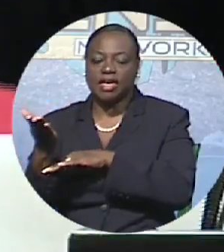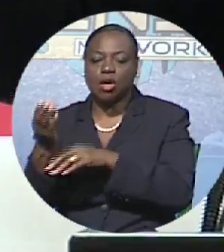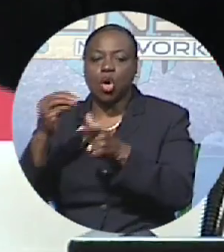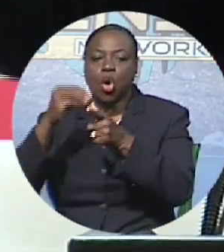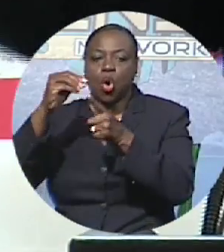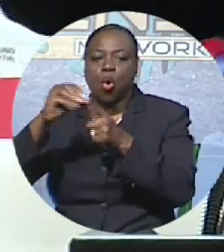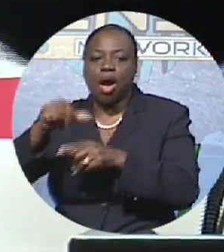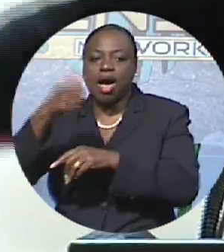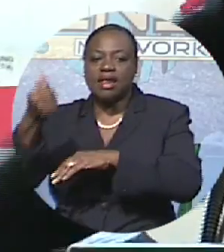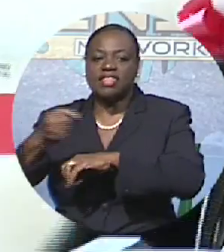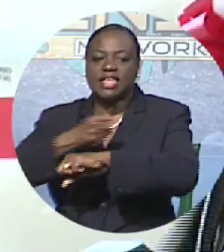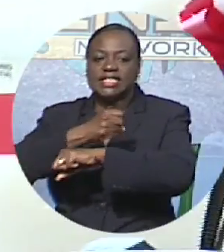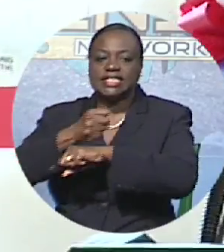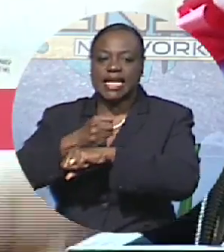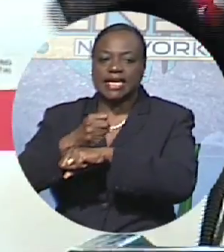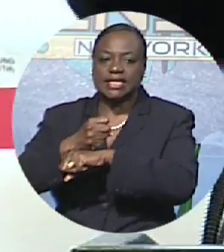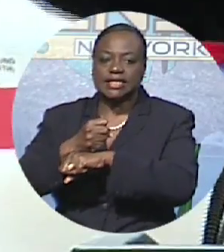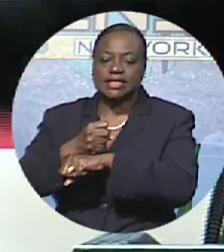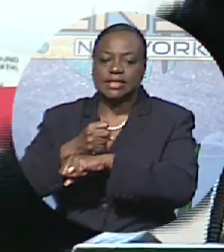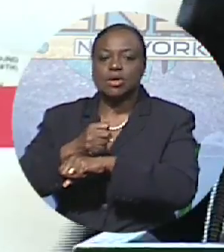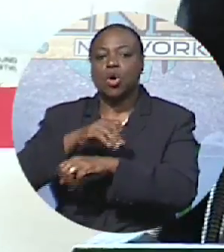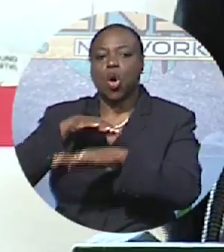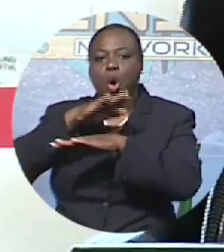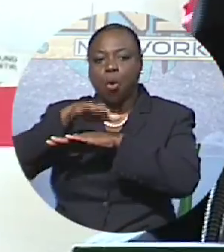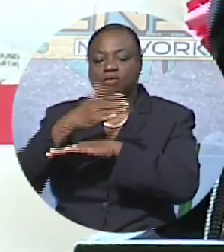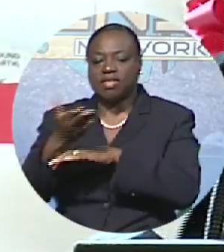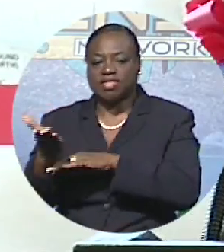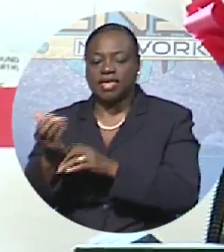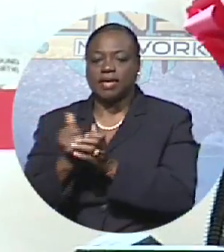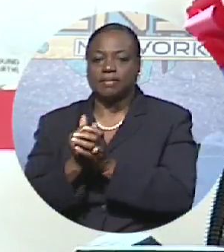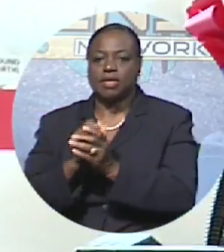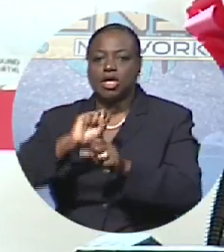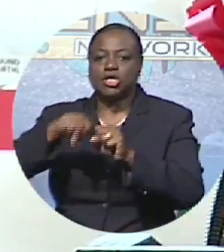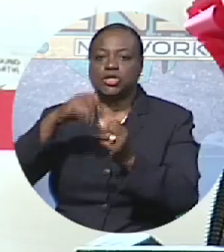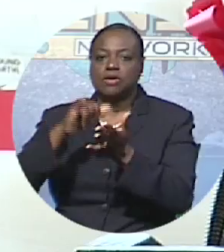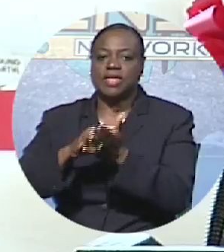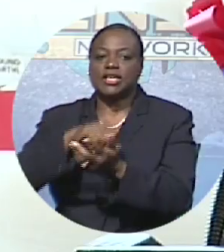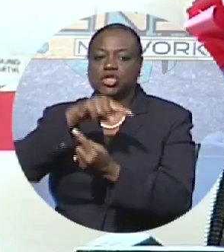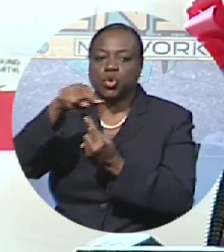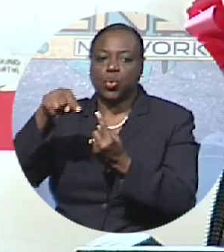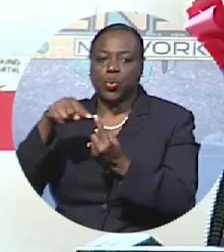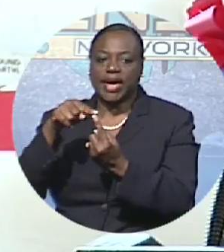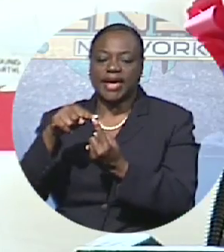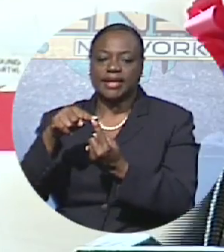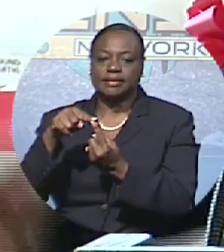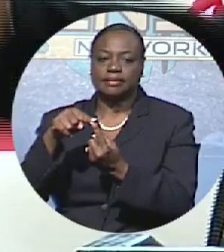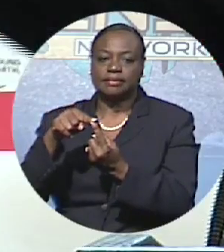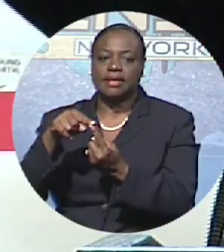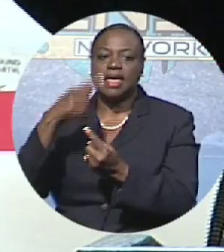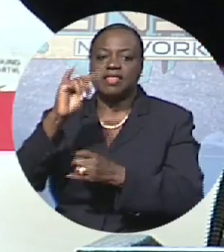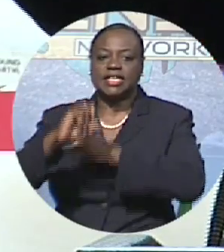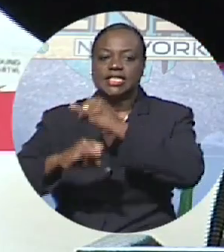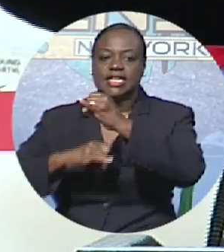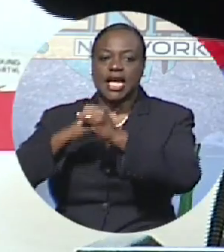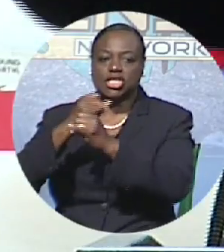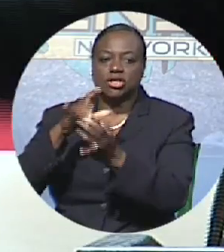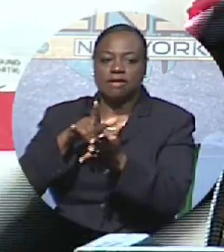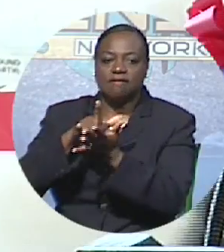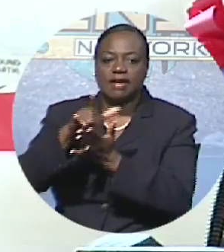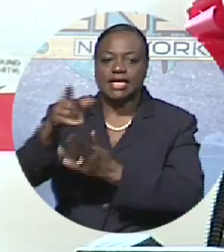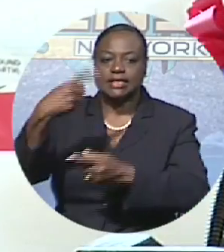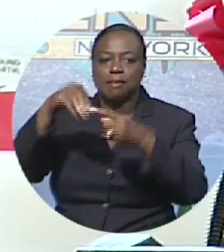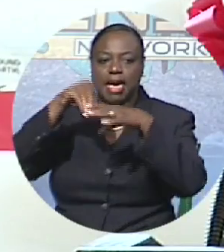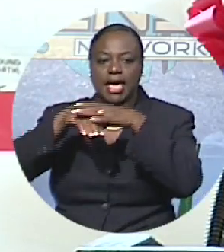an appropriate site situate over there, so that when the international flights come in